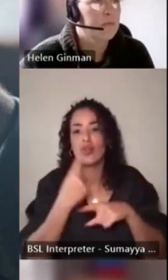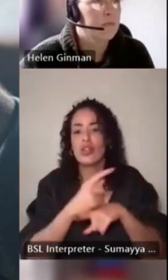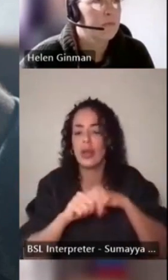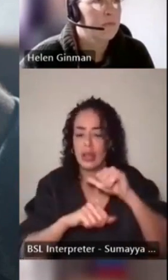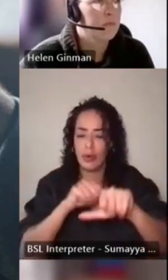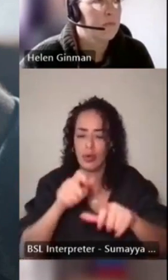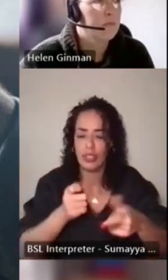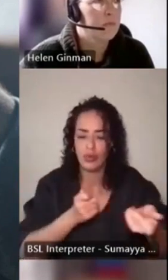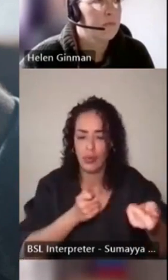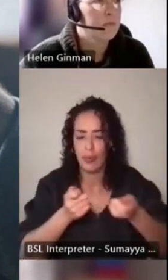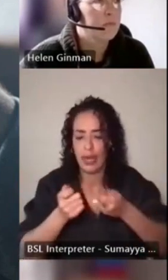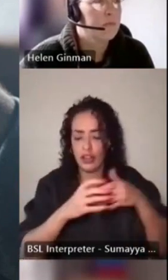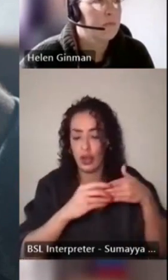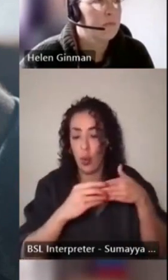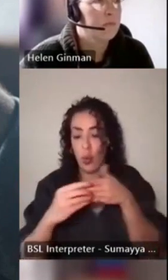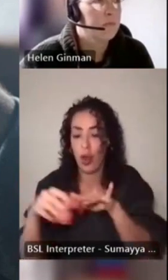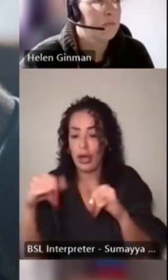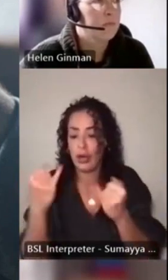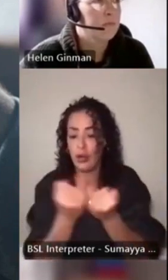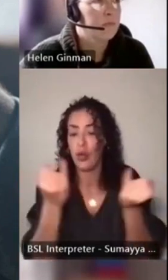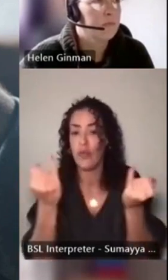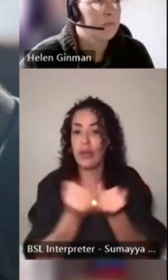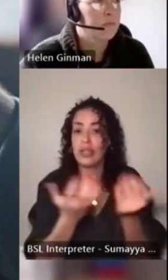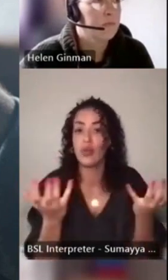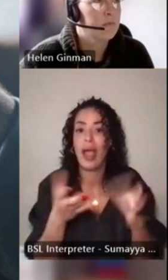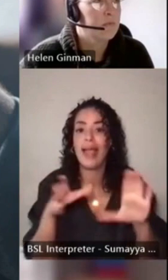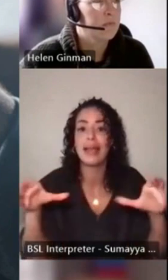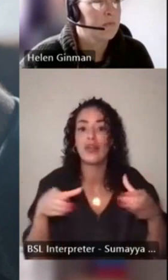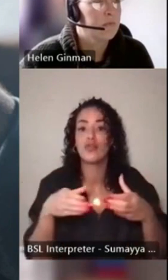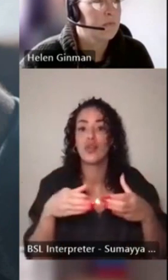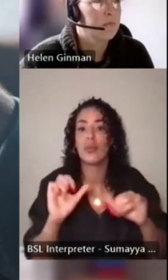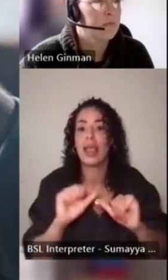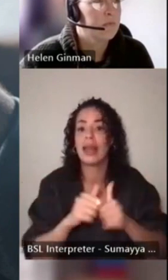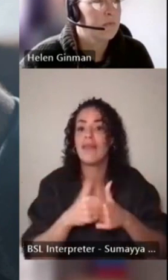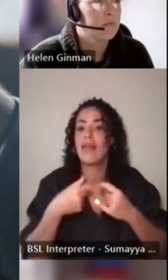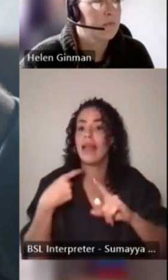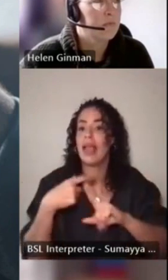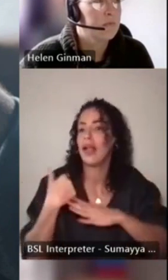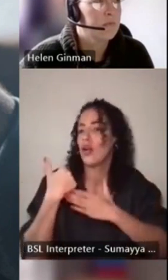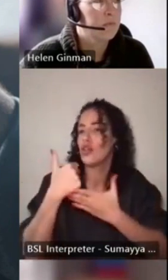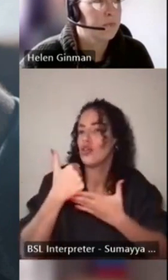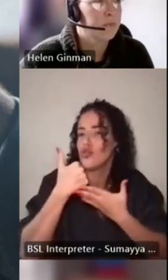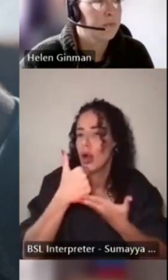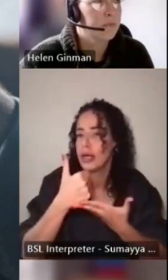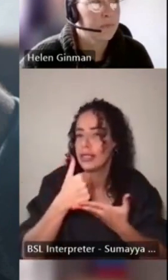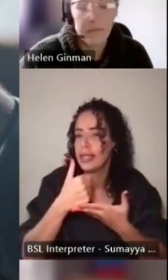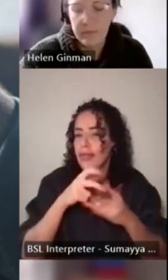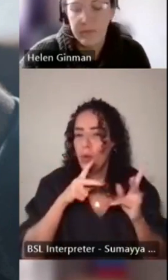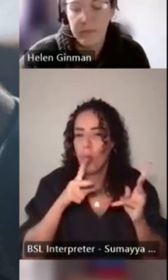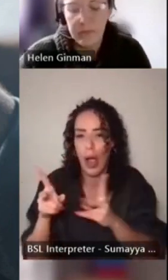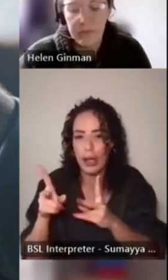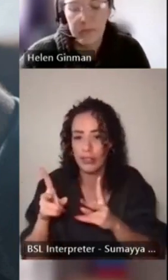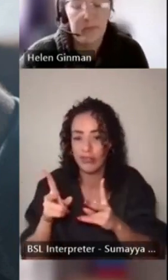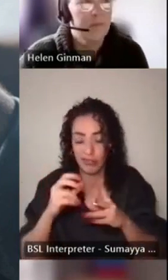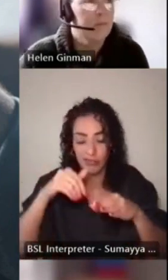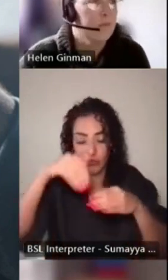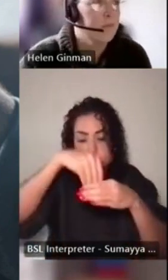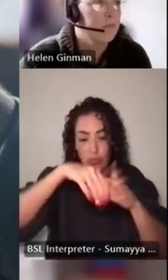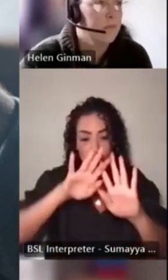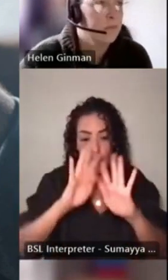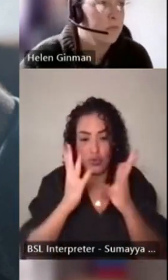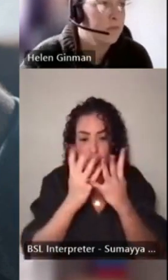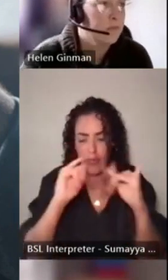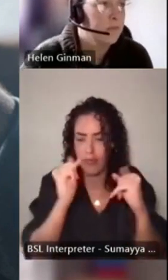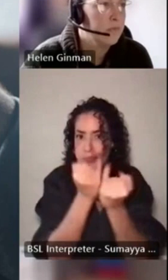or guiding conflicts within a group setting in a constructive manner. So conflict within groups is a natural occurrence and